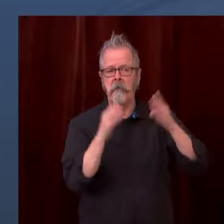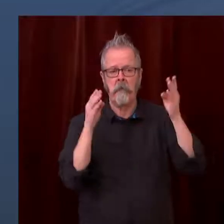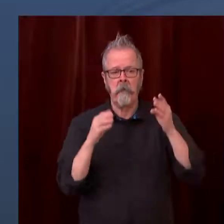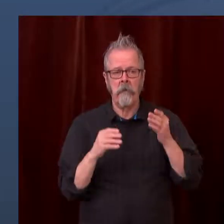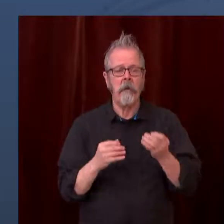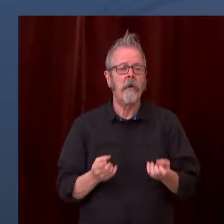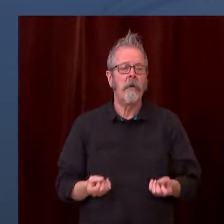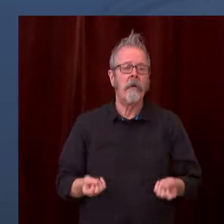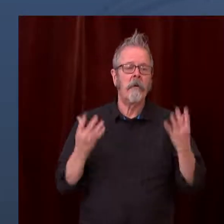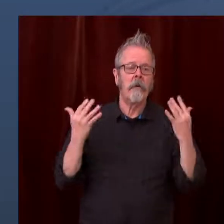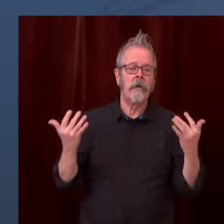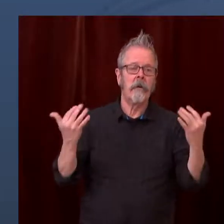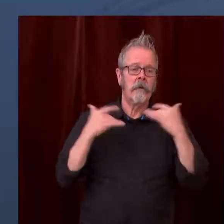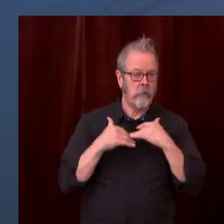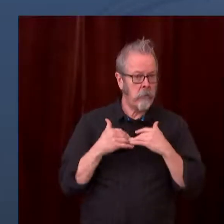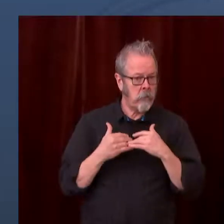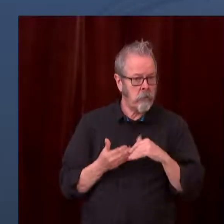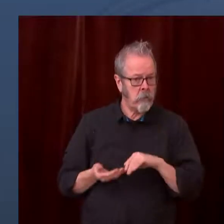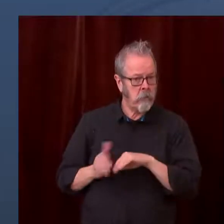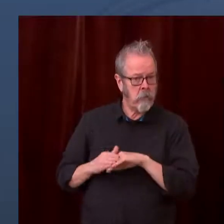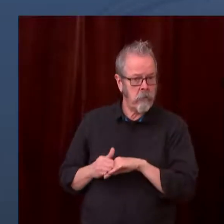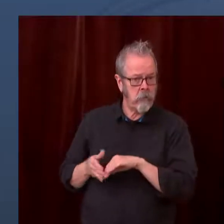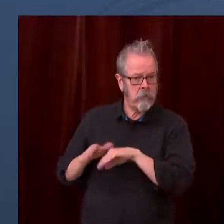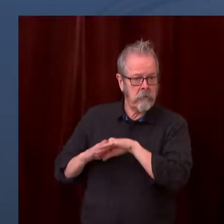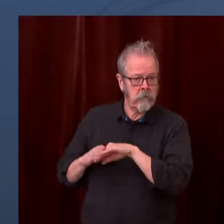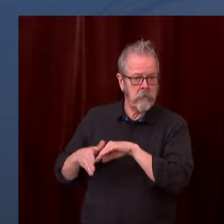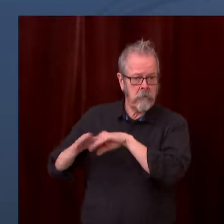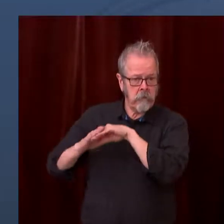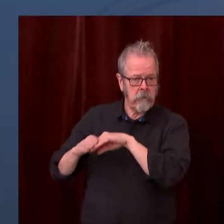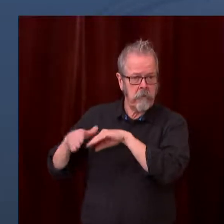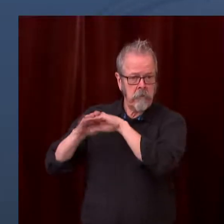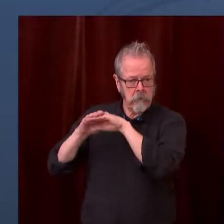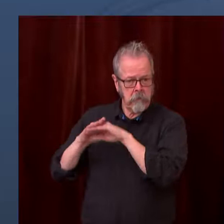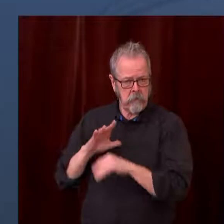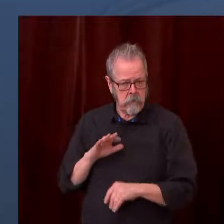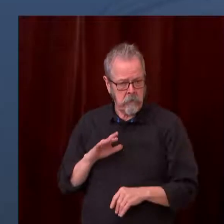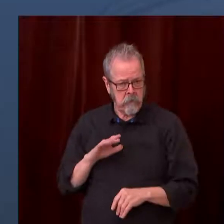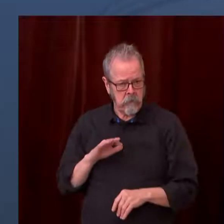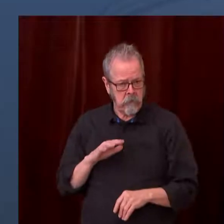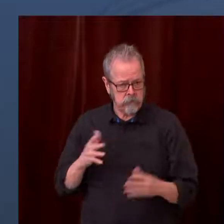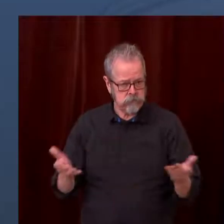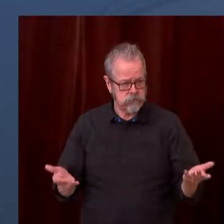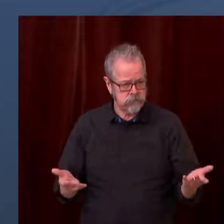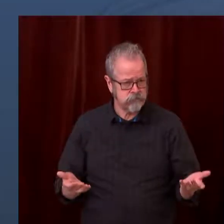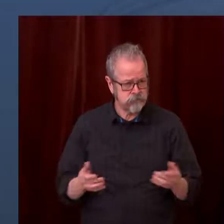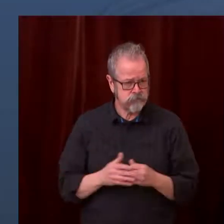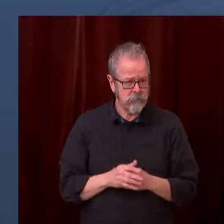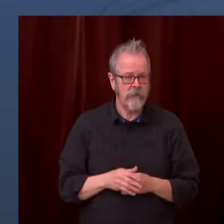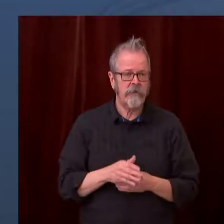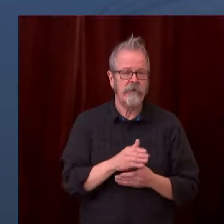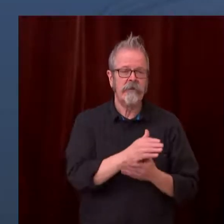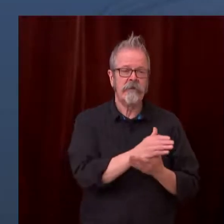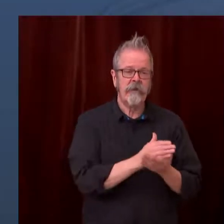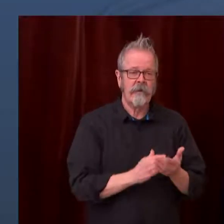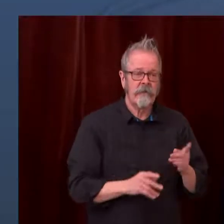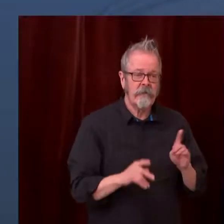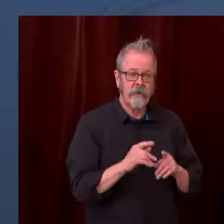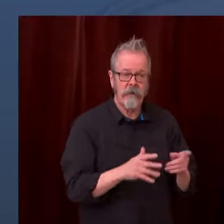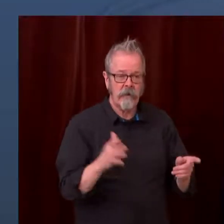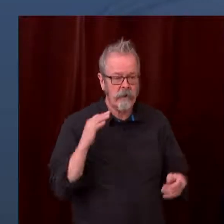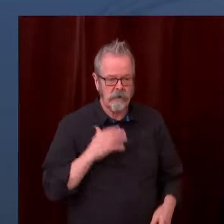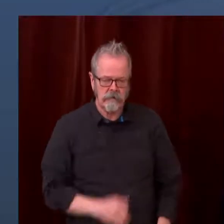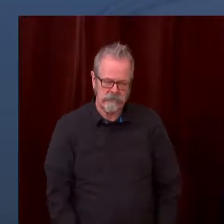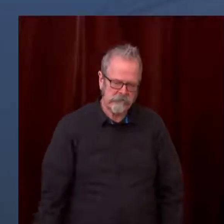as recently as 48 hours ago will be rethinking that, I hope. So there is cause to think that our confidence is